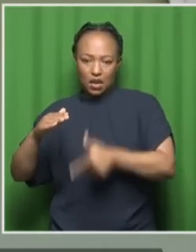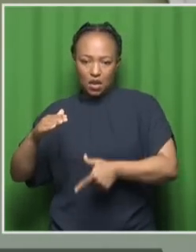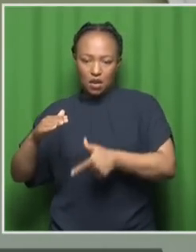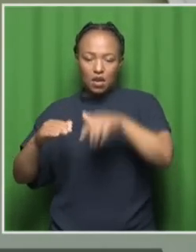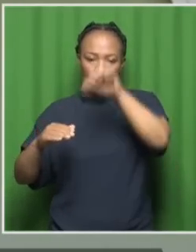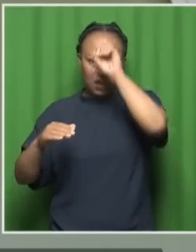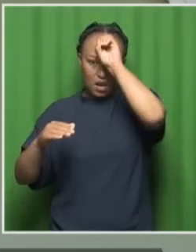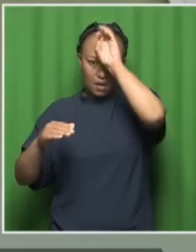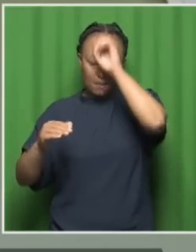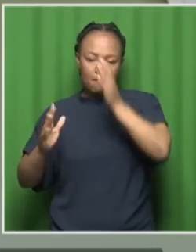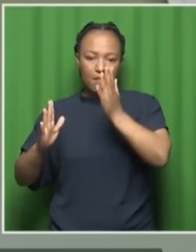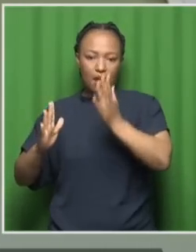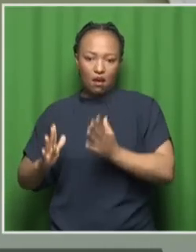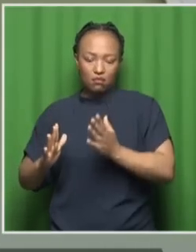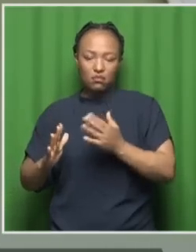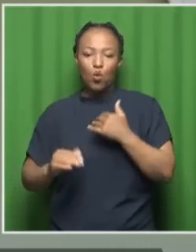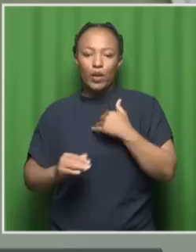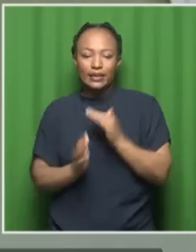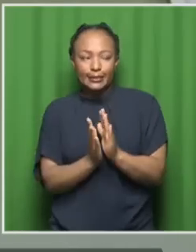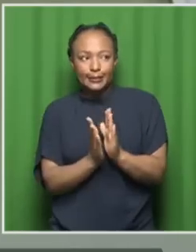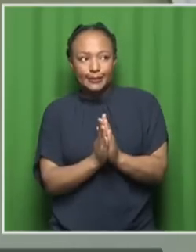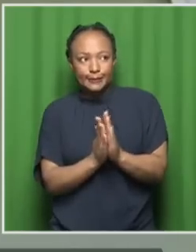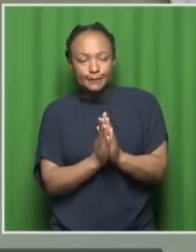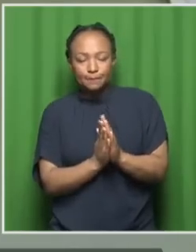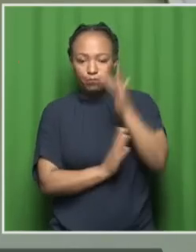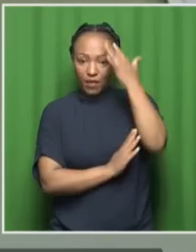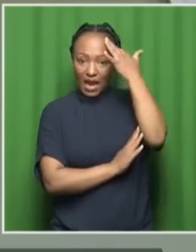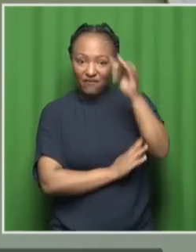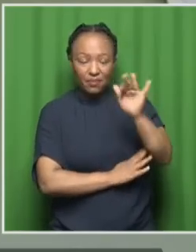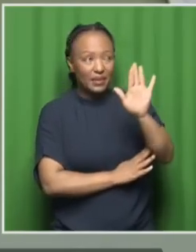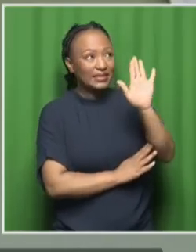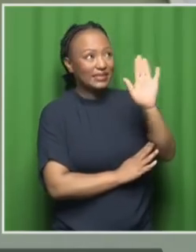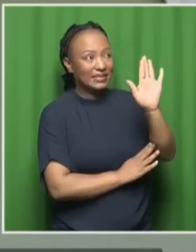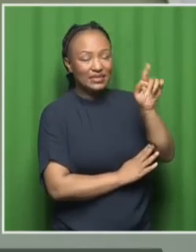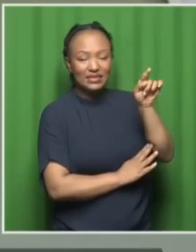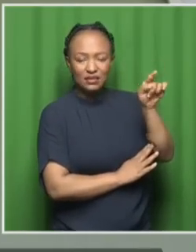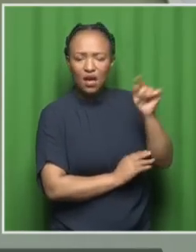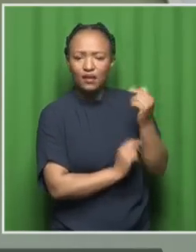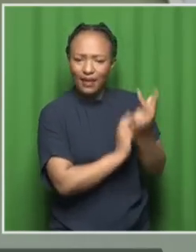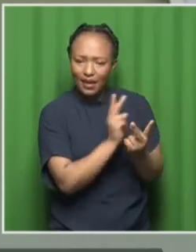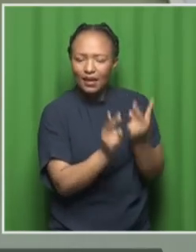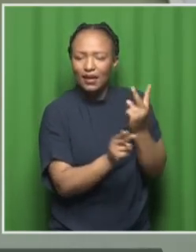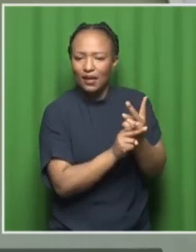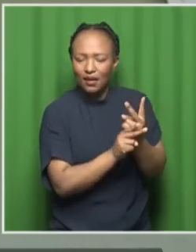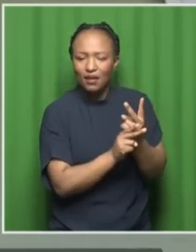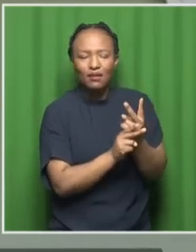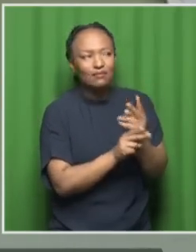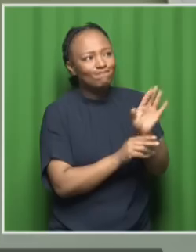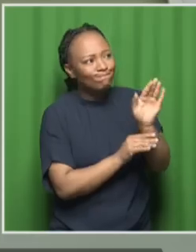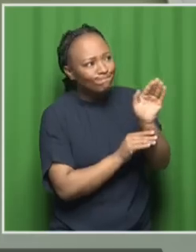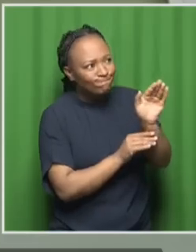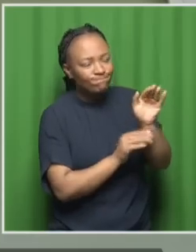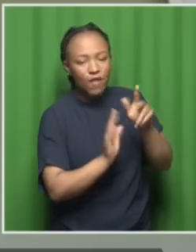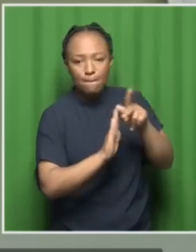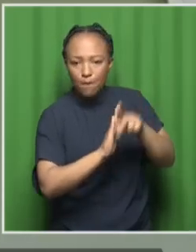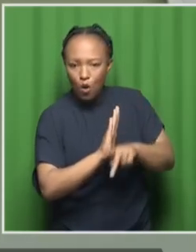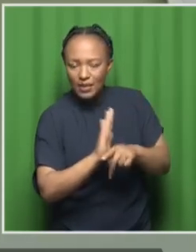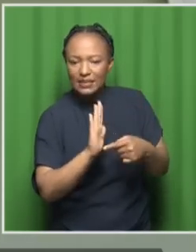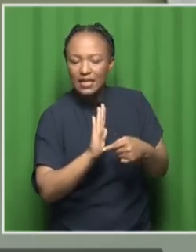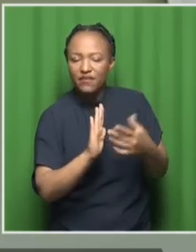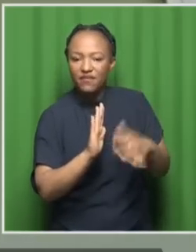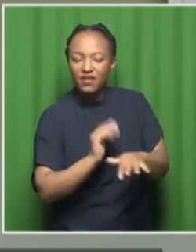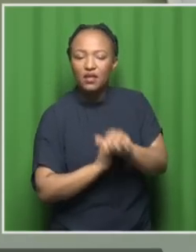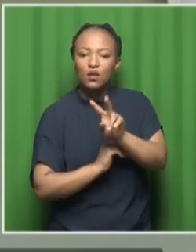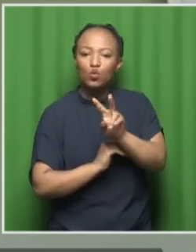the government once again because there was a policy that was drafted in 2022. It